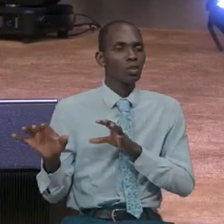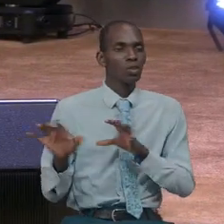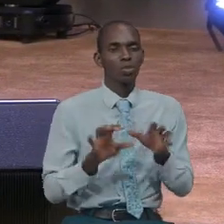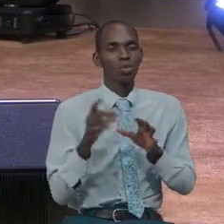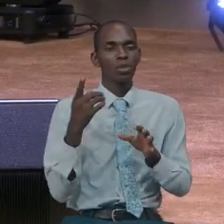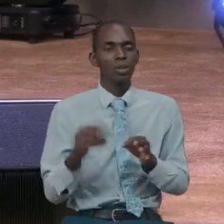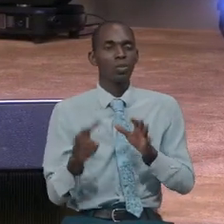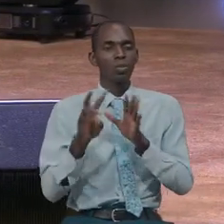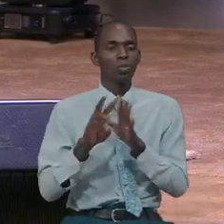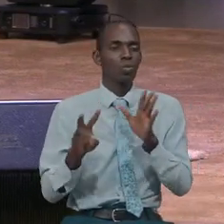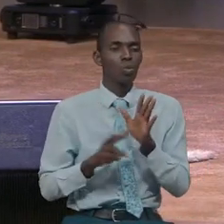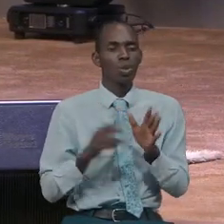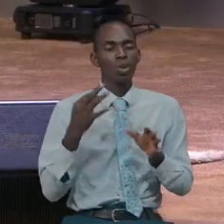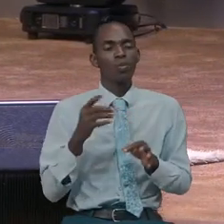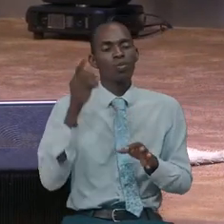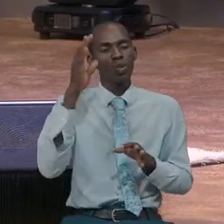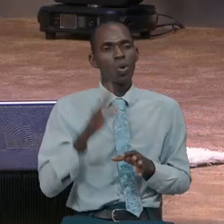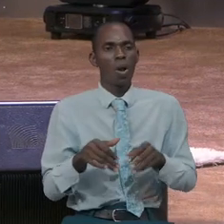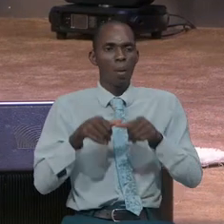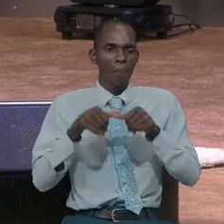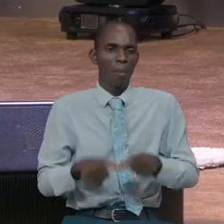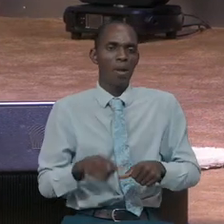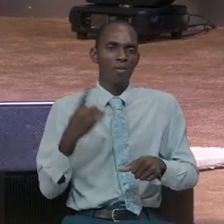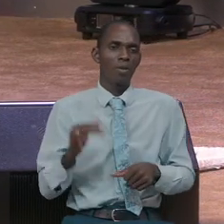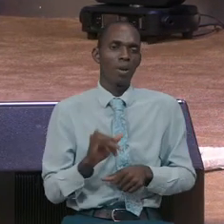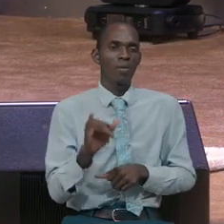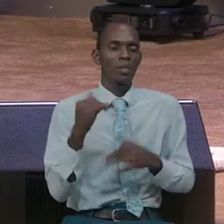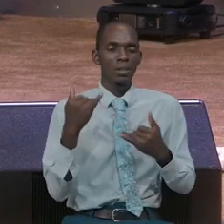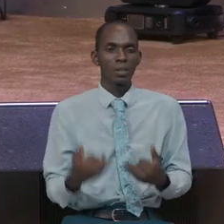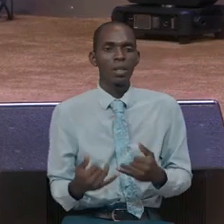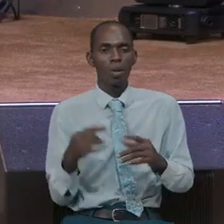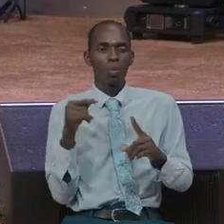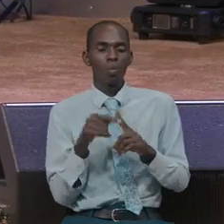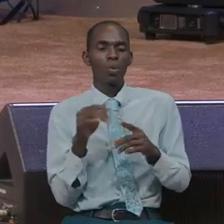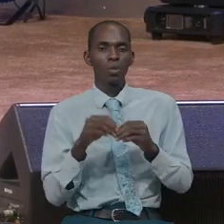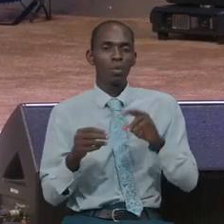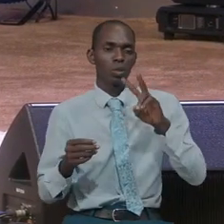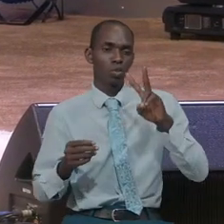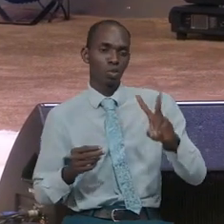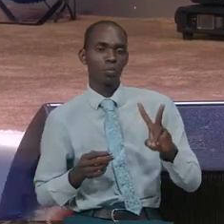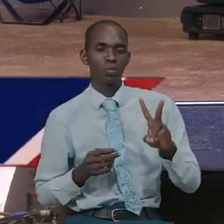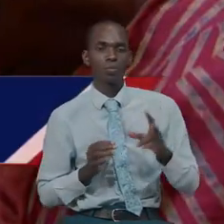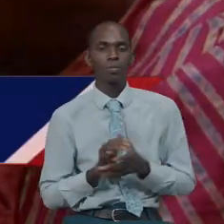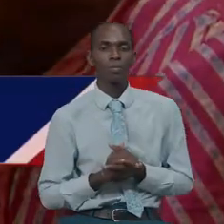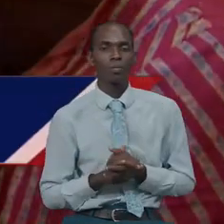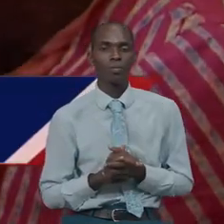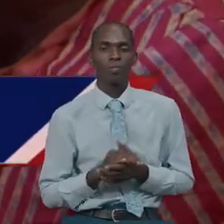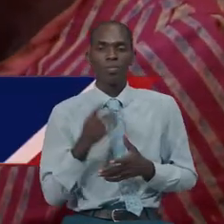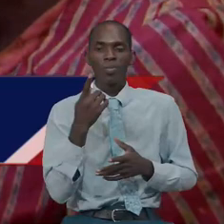abideth forever. We're coming to point number two here. Point number two, we're looking at the divine